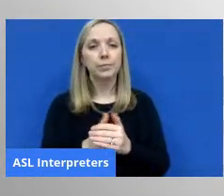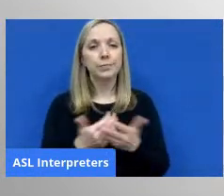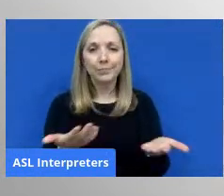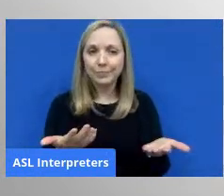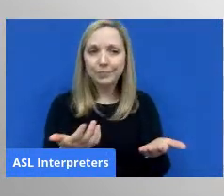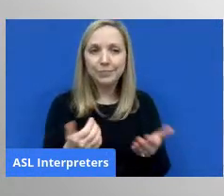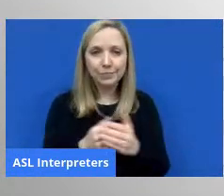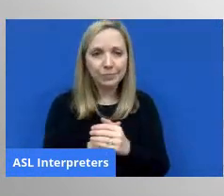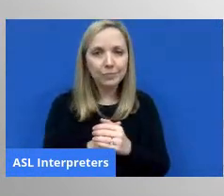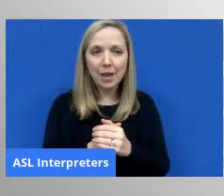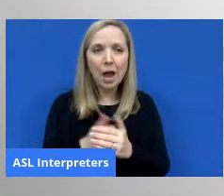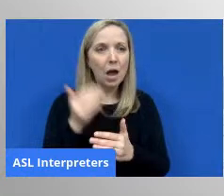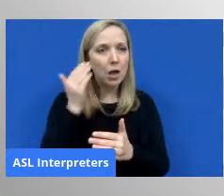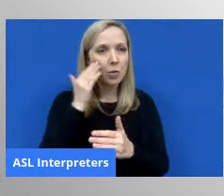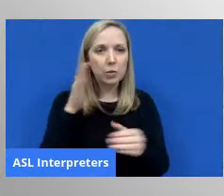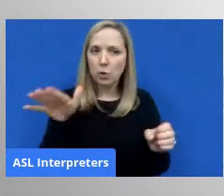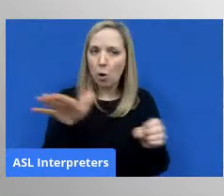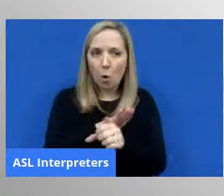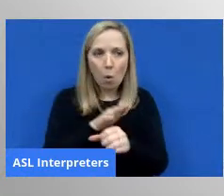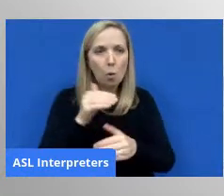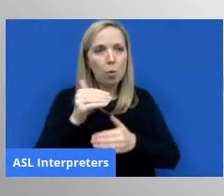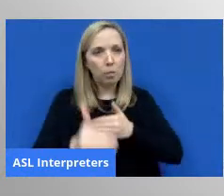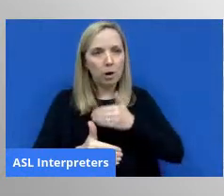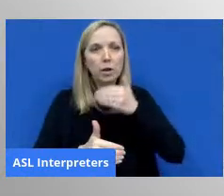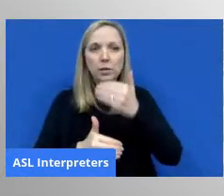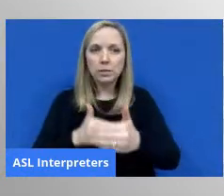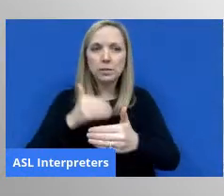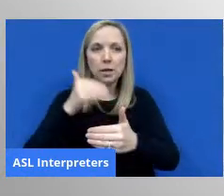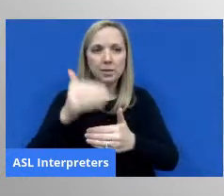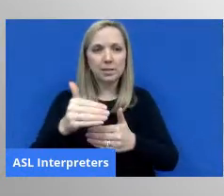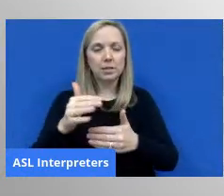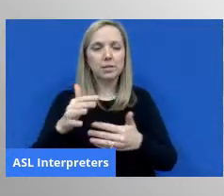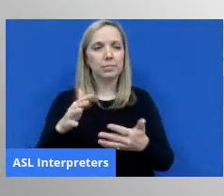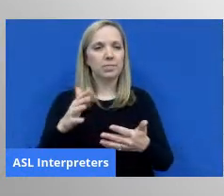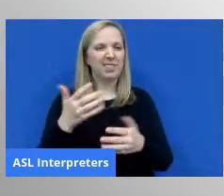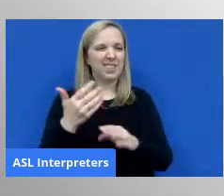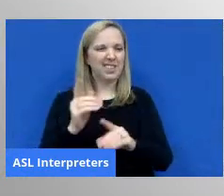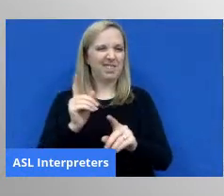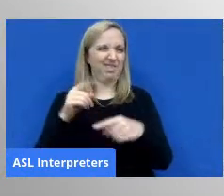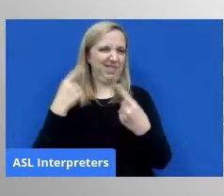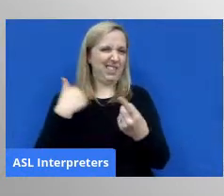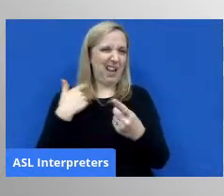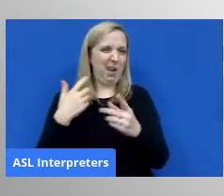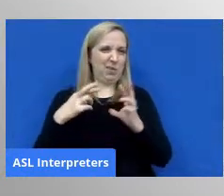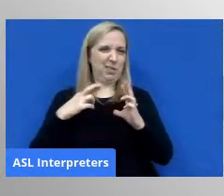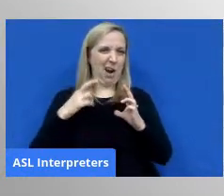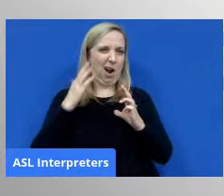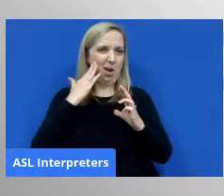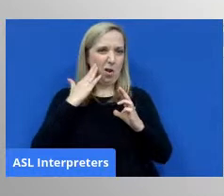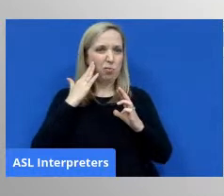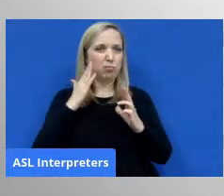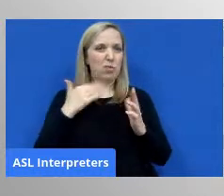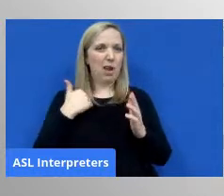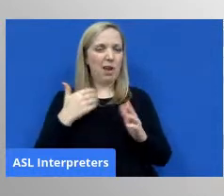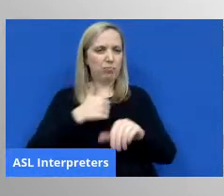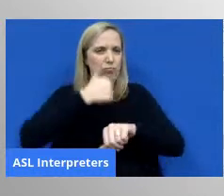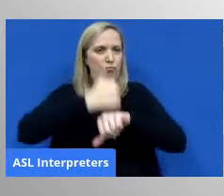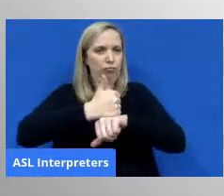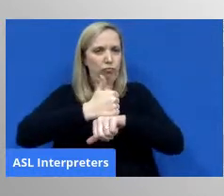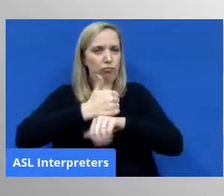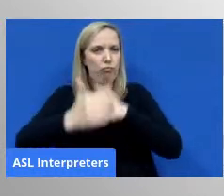I know that there's a whole process now that's been built up since I retired around the juvenile court.